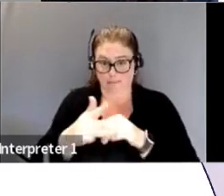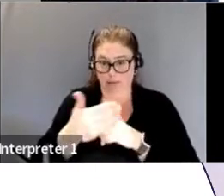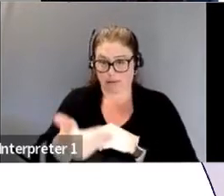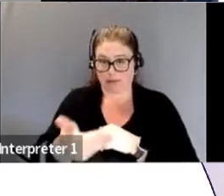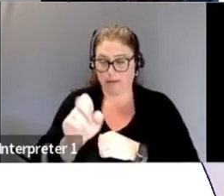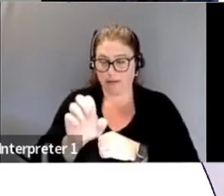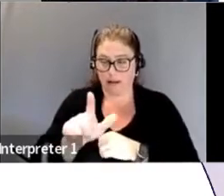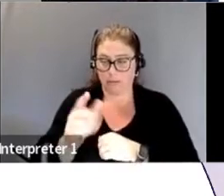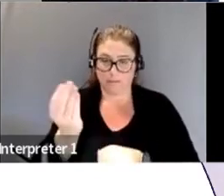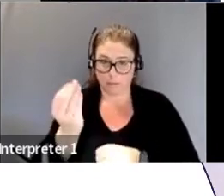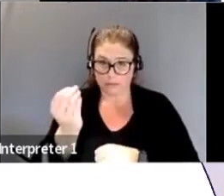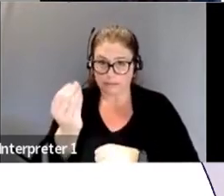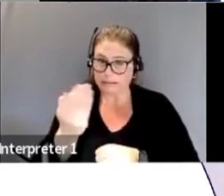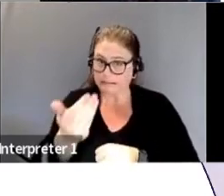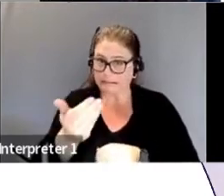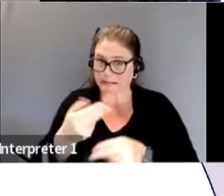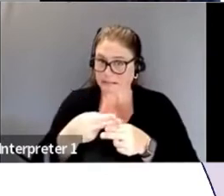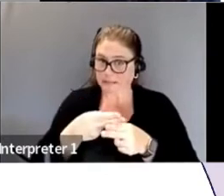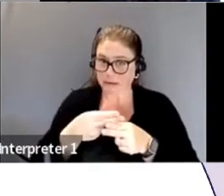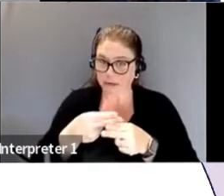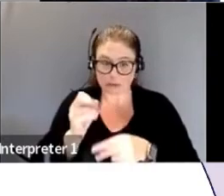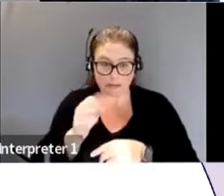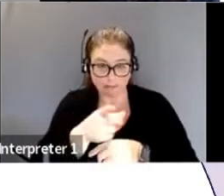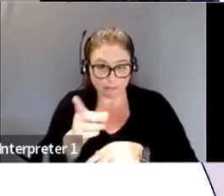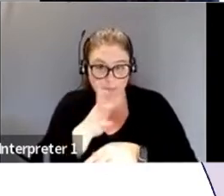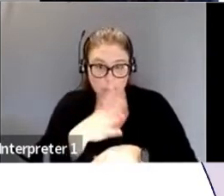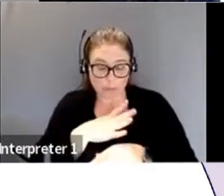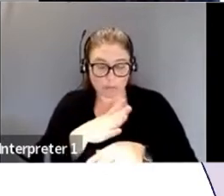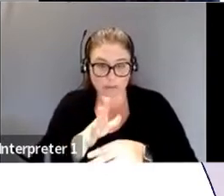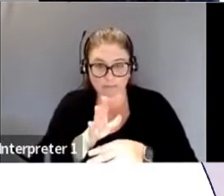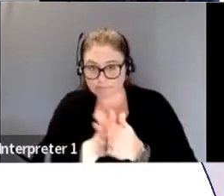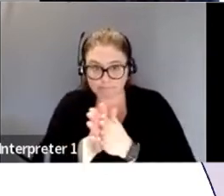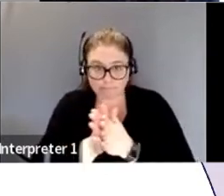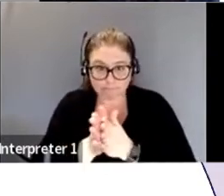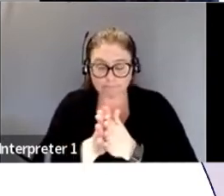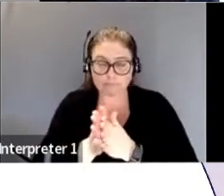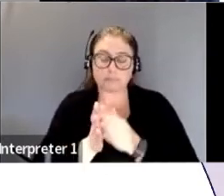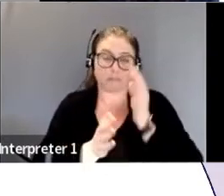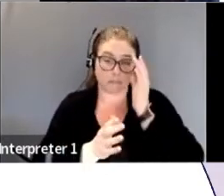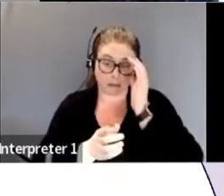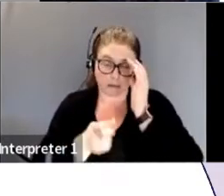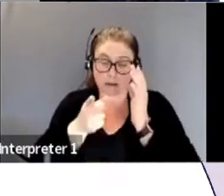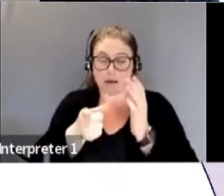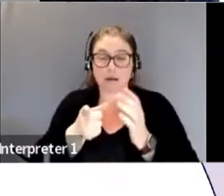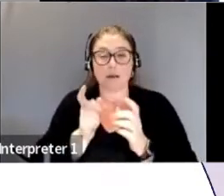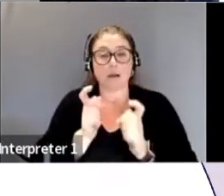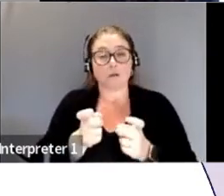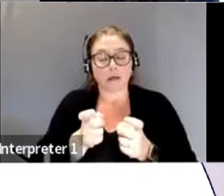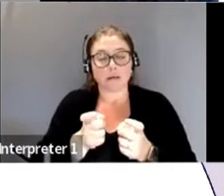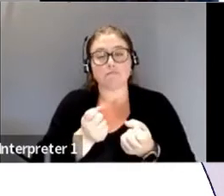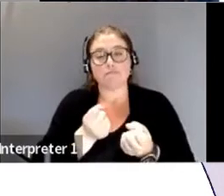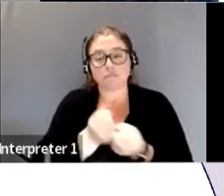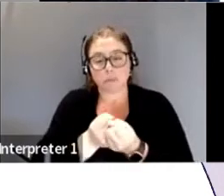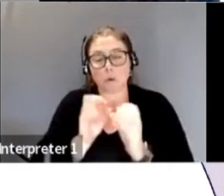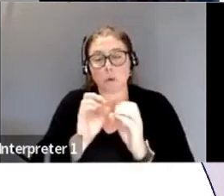deadline is coming up pretty quickly if any women out there are interested in this. This grant here supports organizations that offer